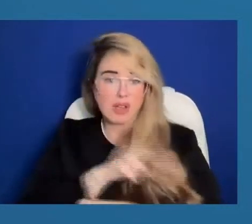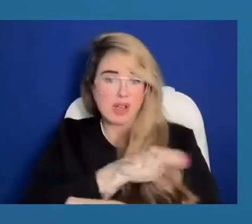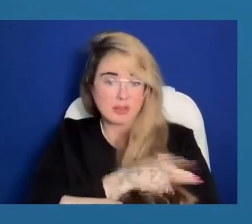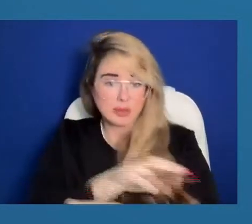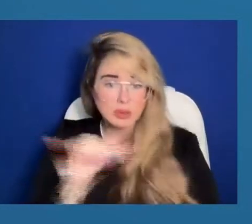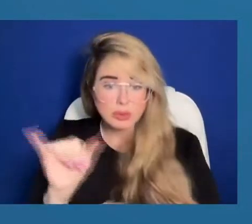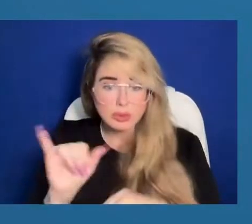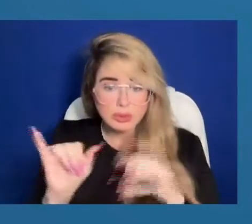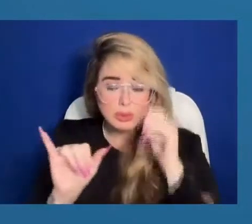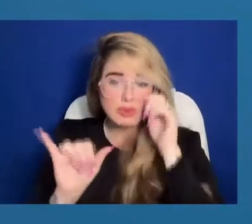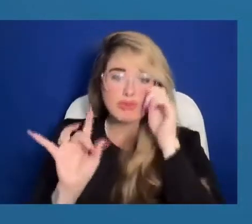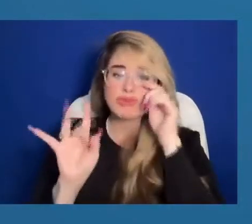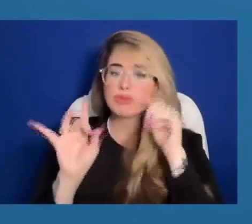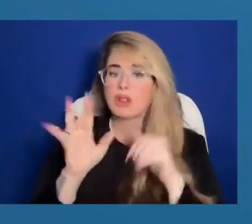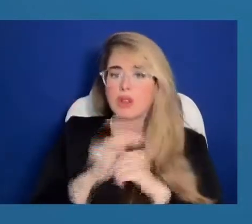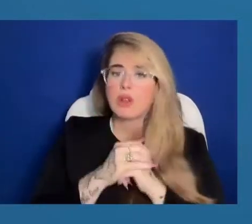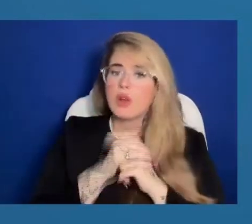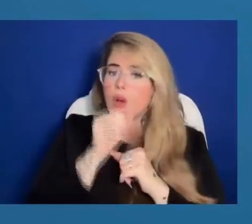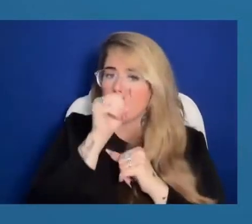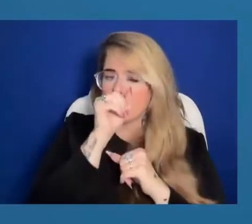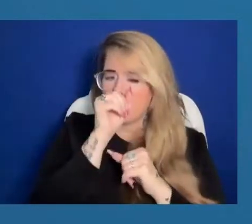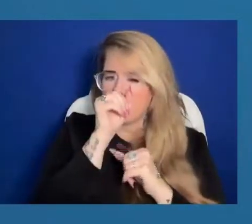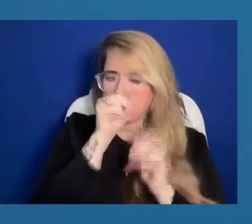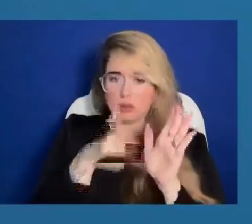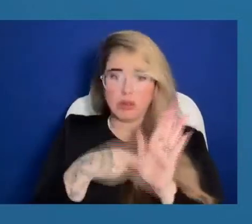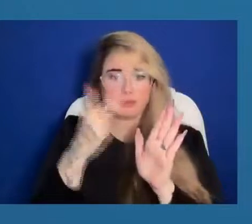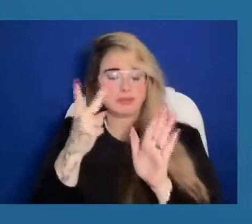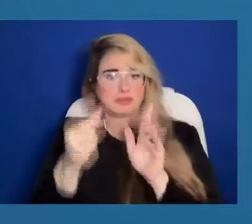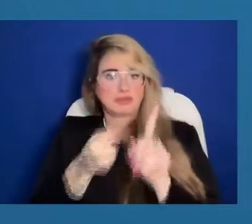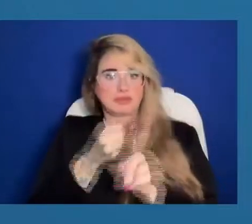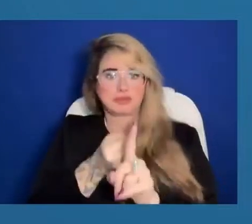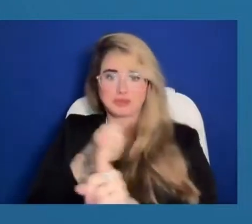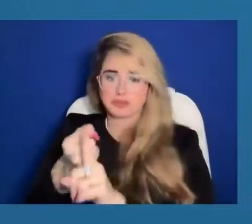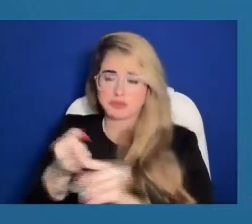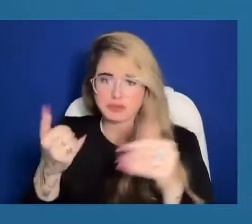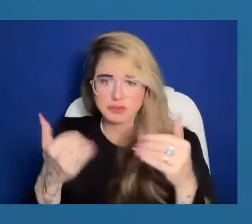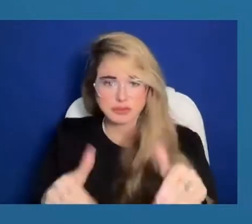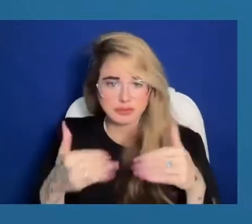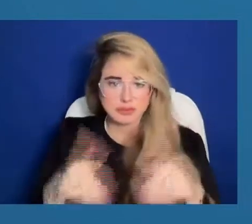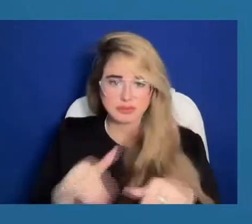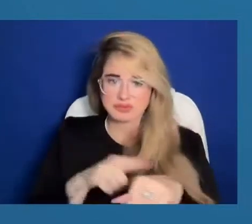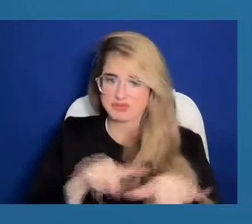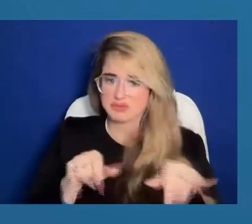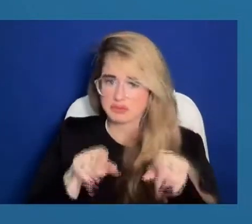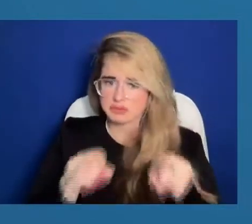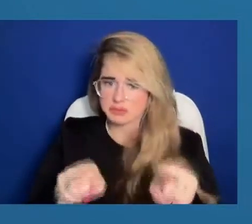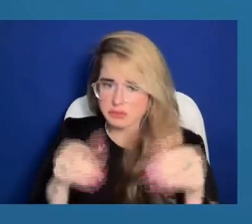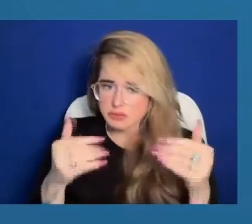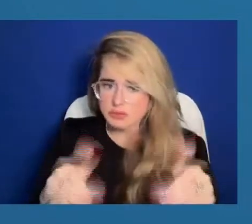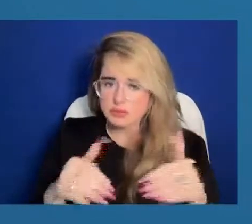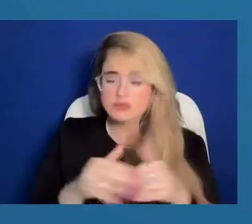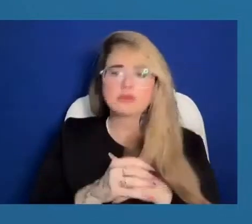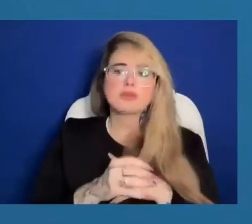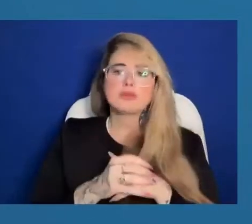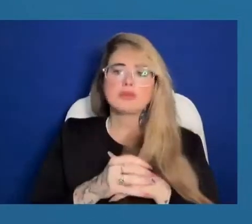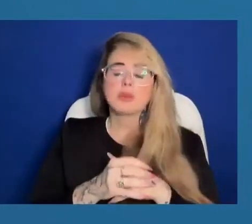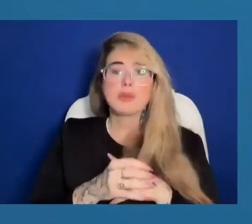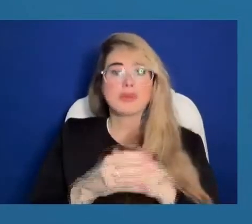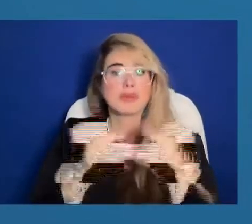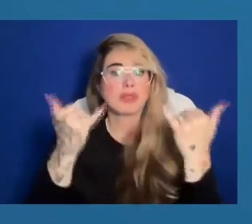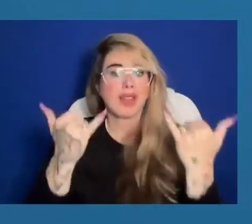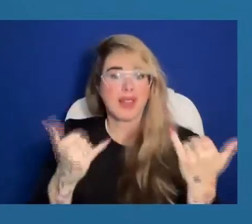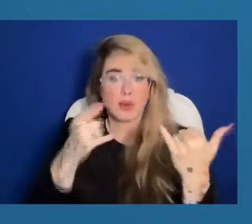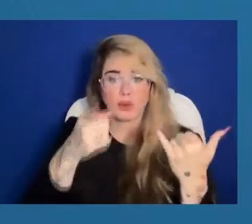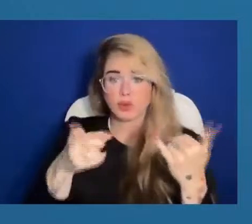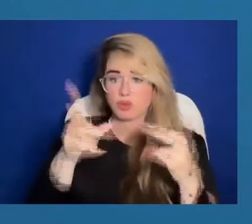that. So it's a kind of a double whammy that you're dealing with in this. You know, and when you take a